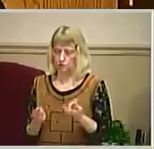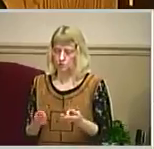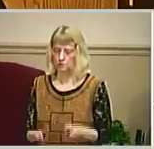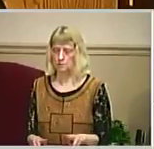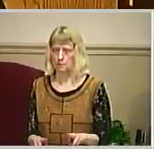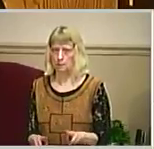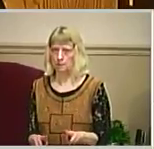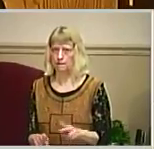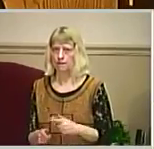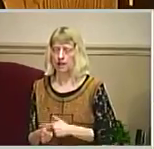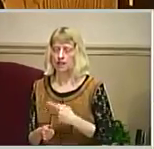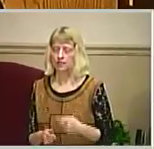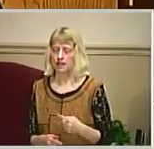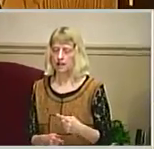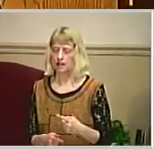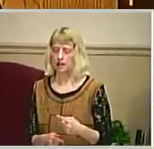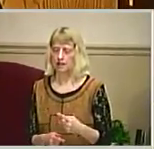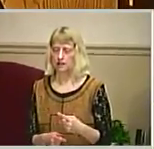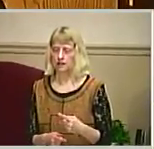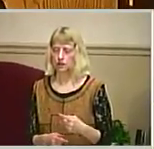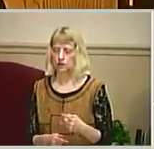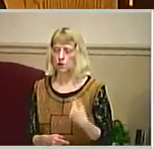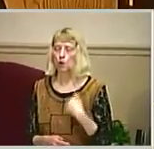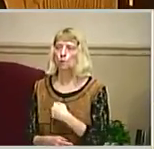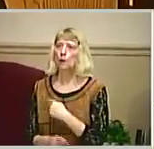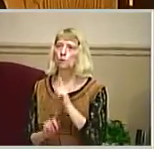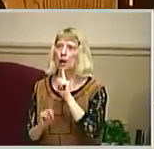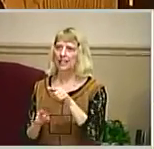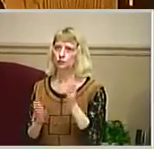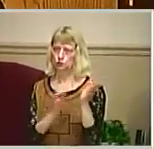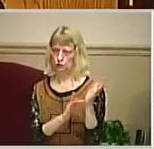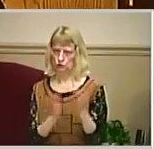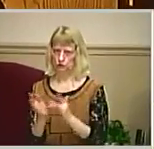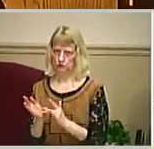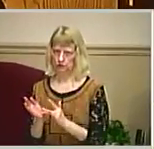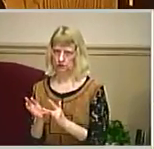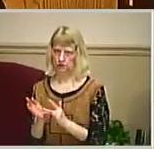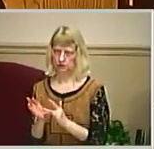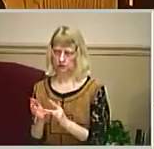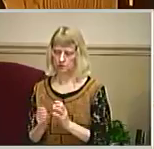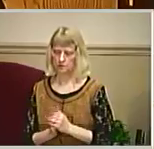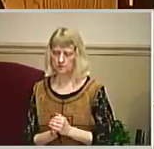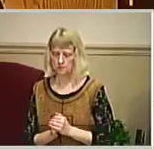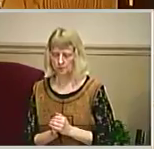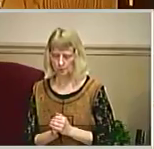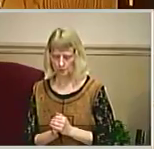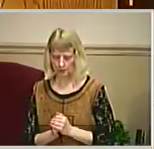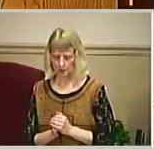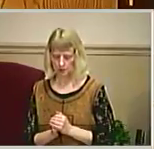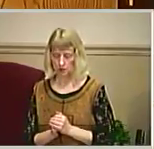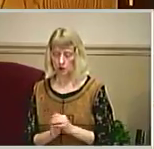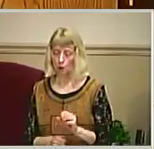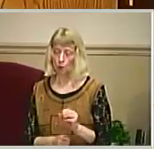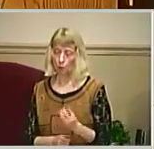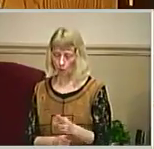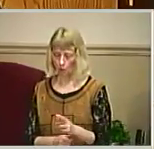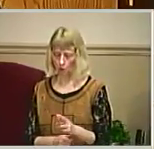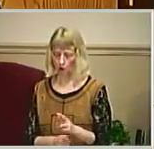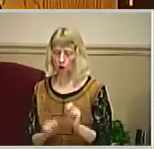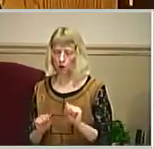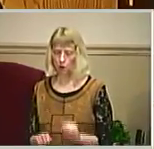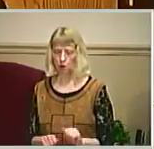transpired, then it's unto Jesus that we need to answer and give an account. Or we can